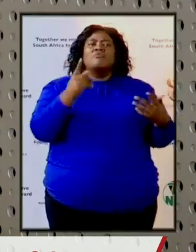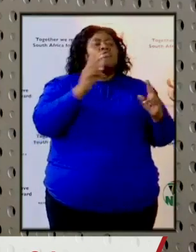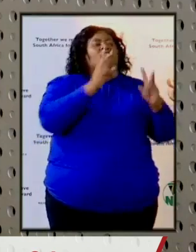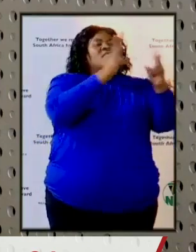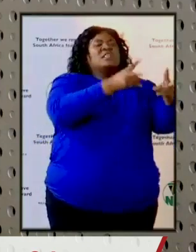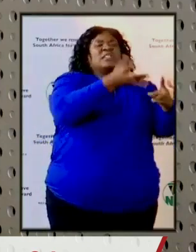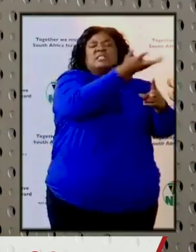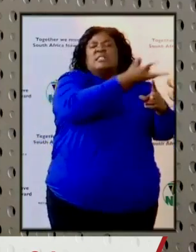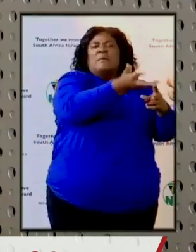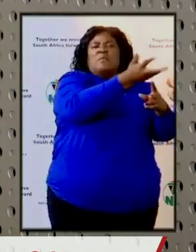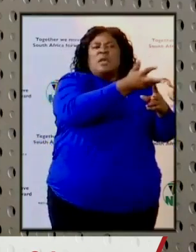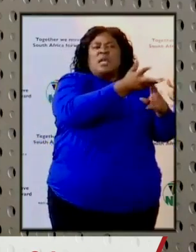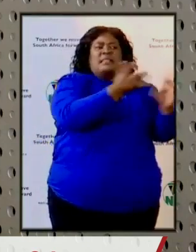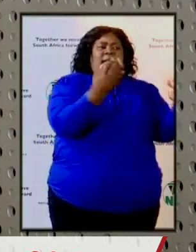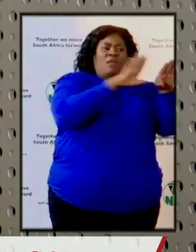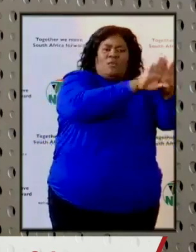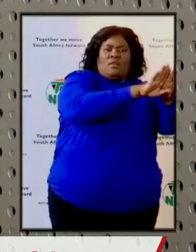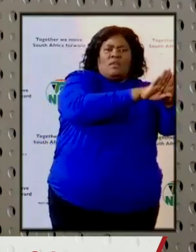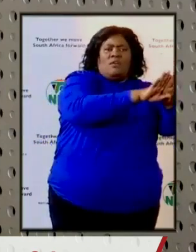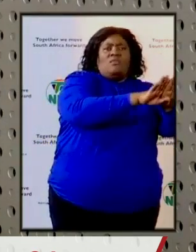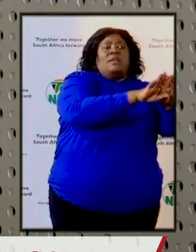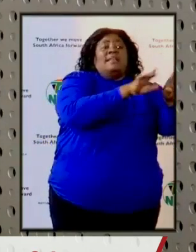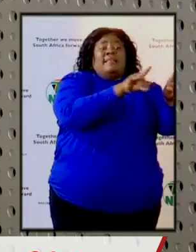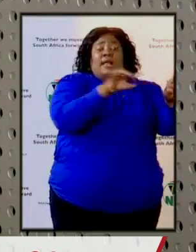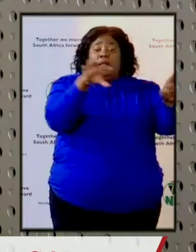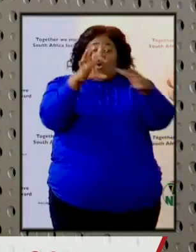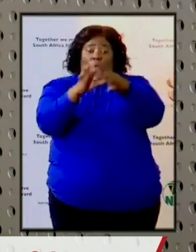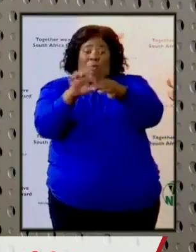somewhere and they were locked down there, to come back home once off.